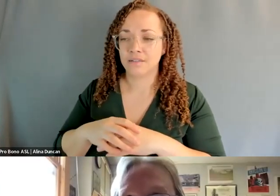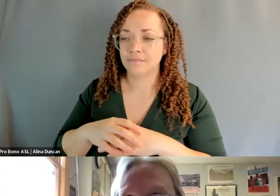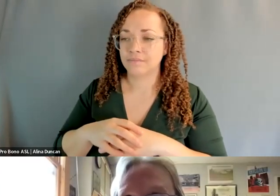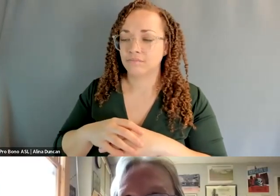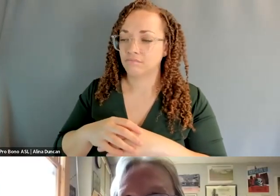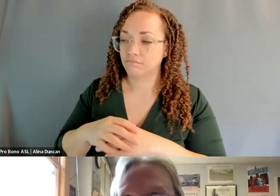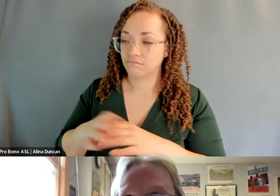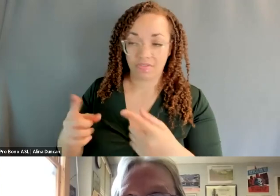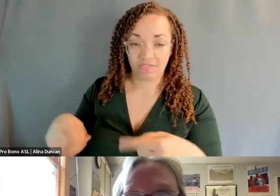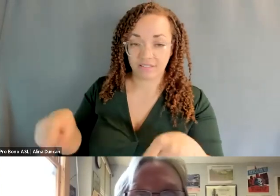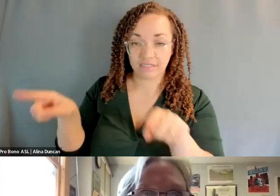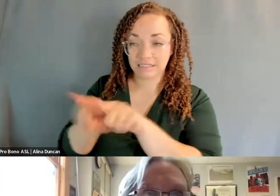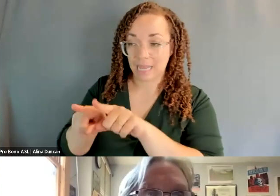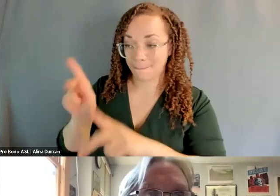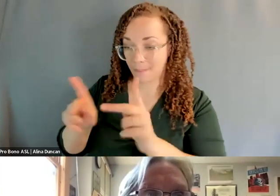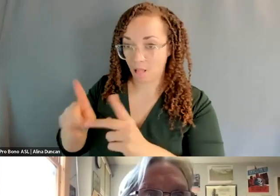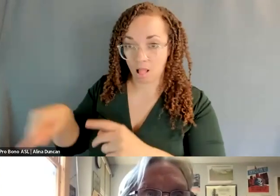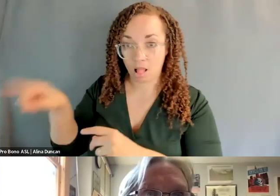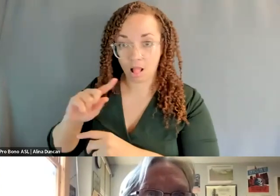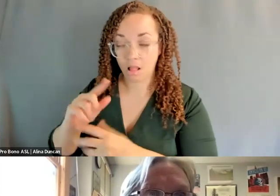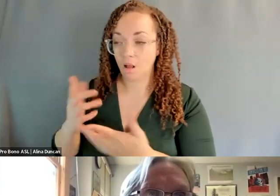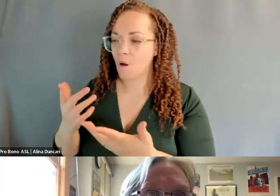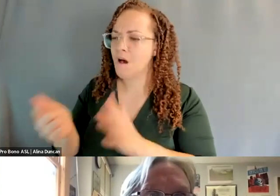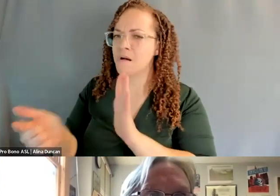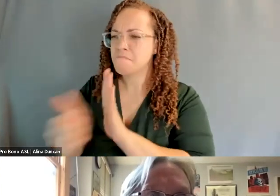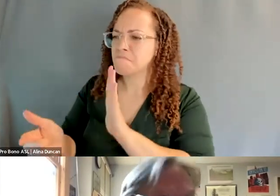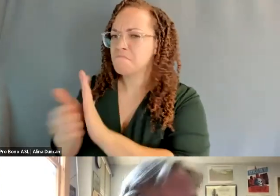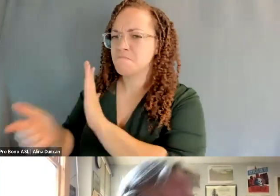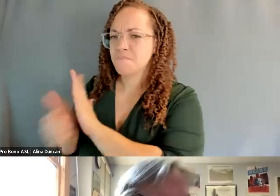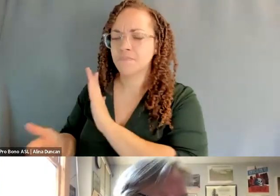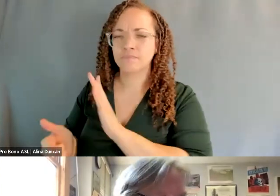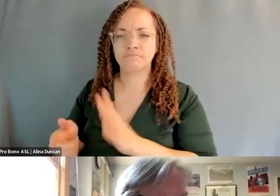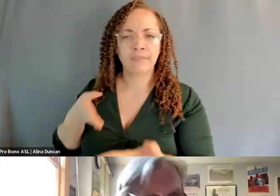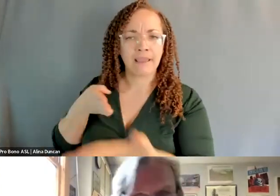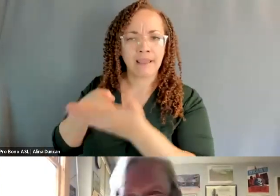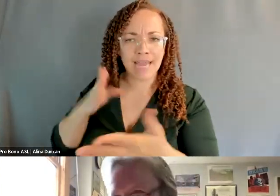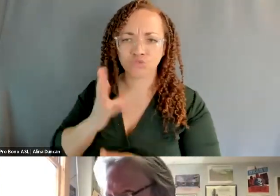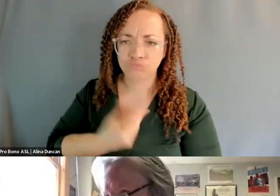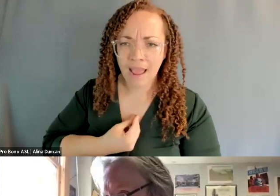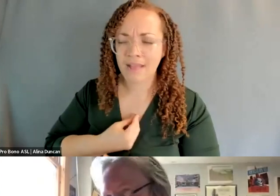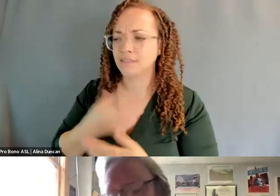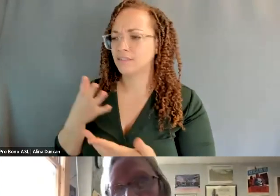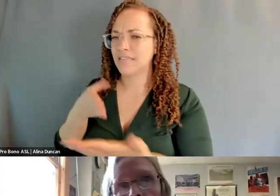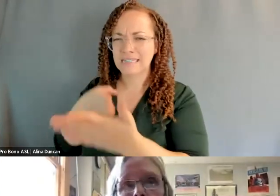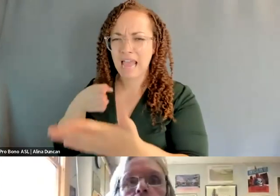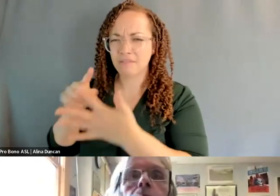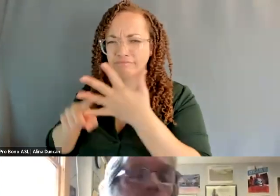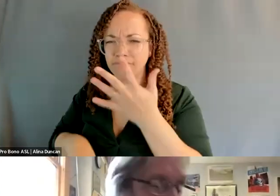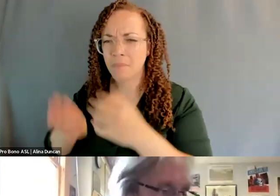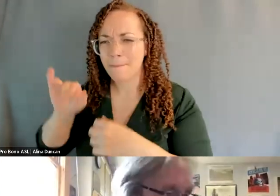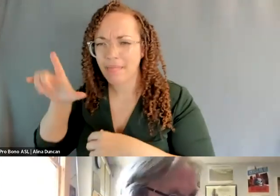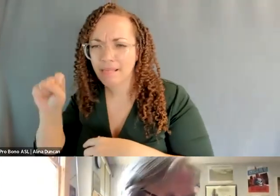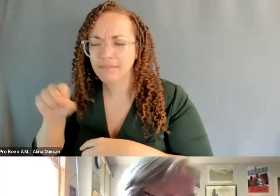the same people who are being criminalized by anti-trans bills, anti-queer bills, are the same people who are being harmed